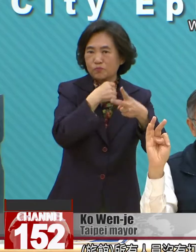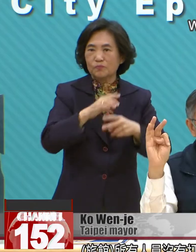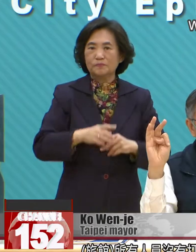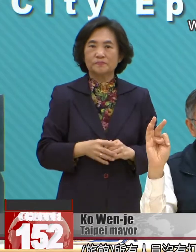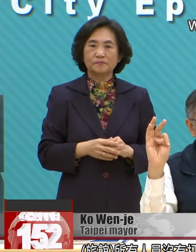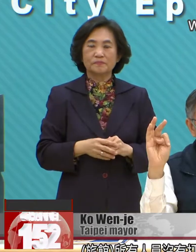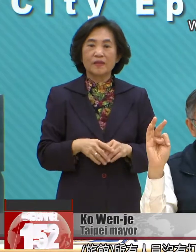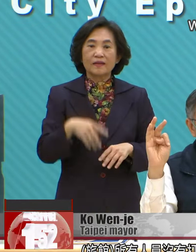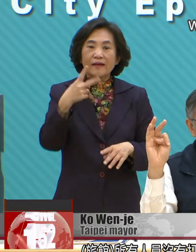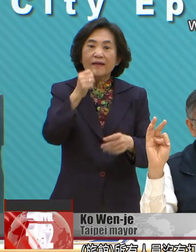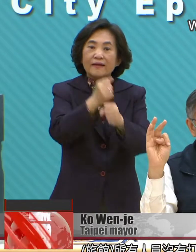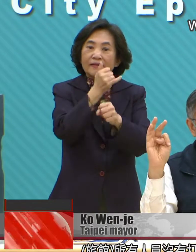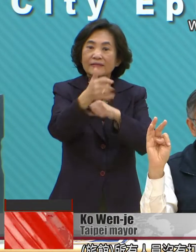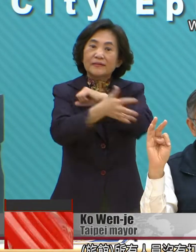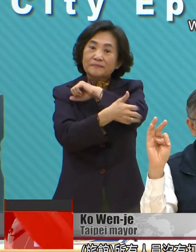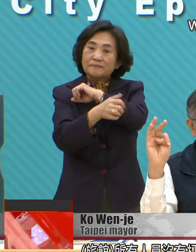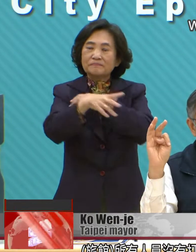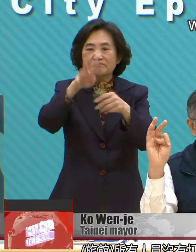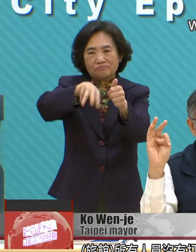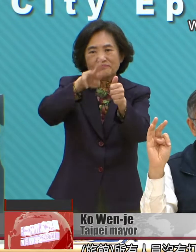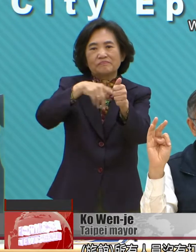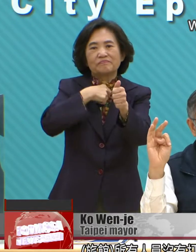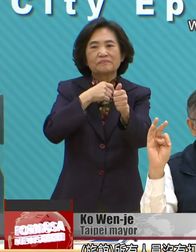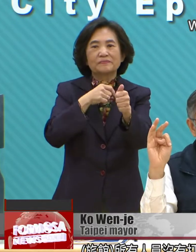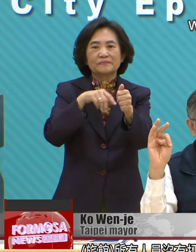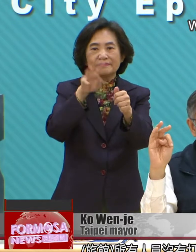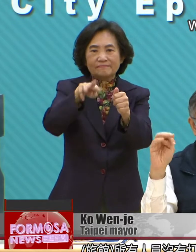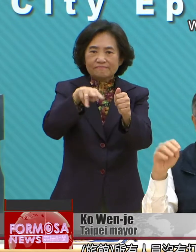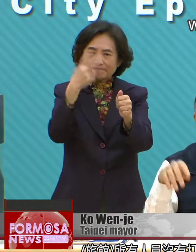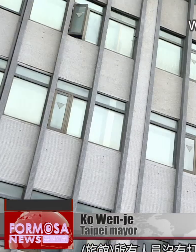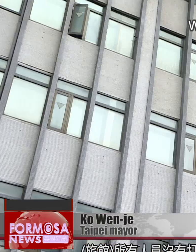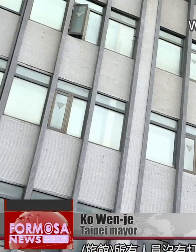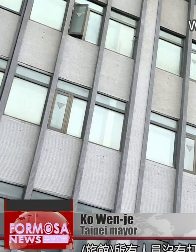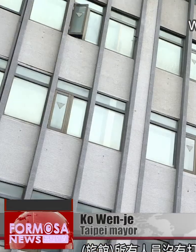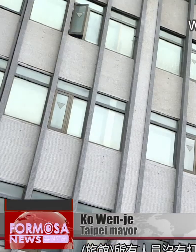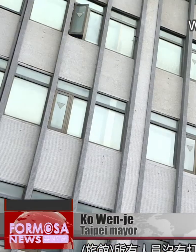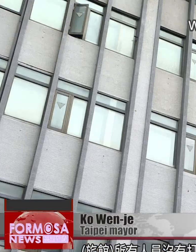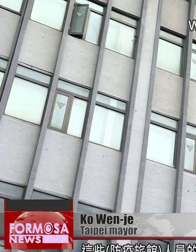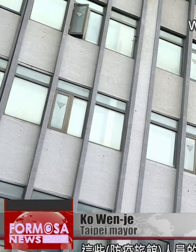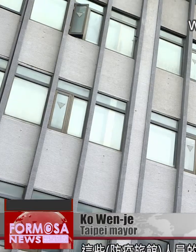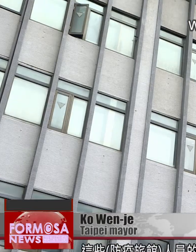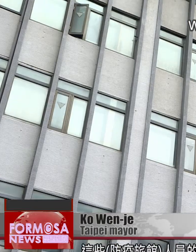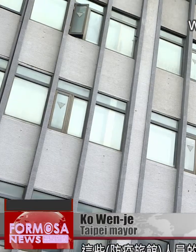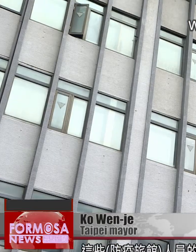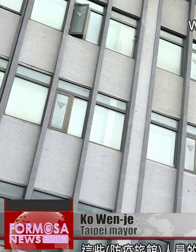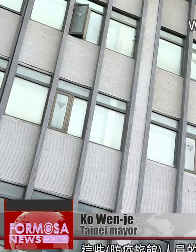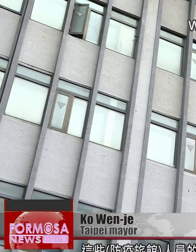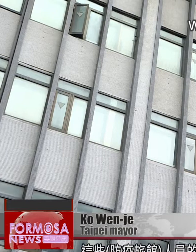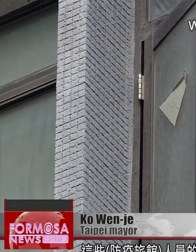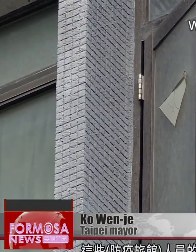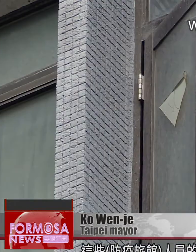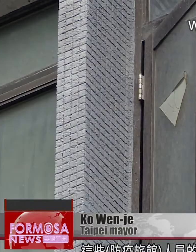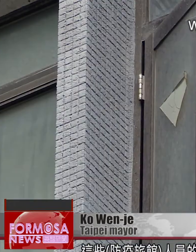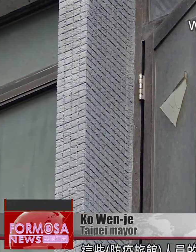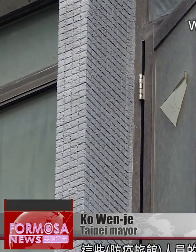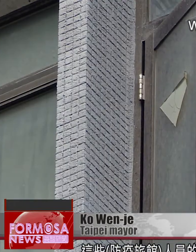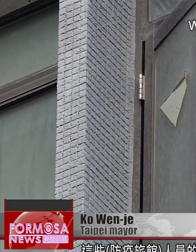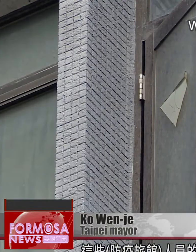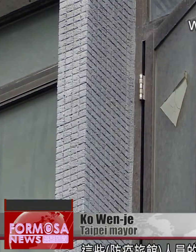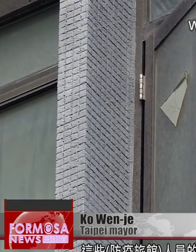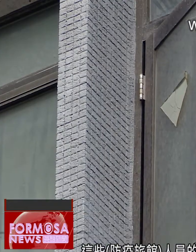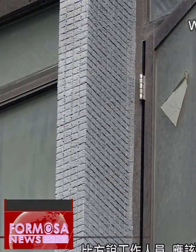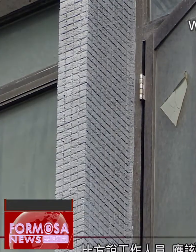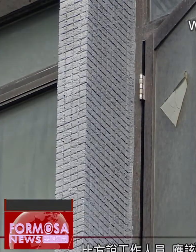Quarantine hotel workers that have not received two doses of a COVID vaccine will be fine if they go into work. We will also re-evaluate employee